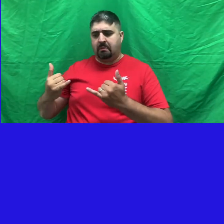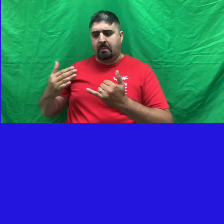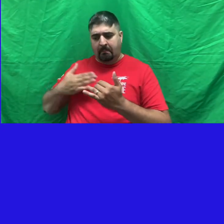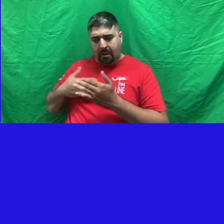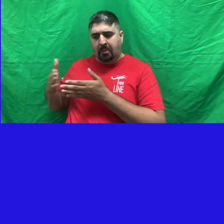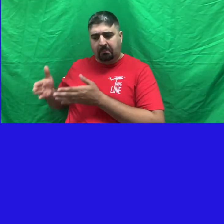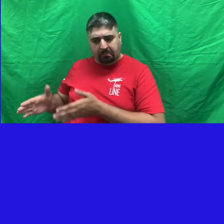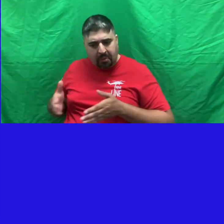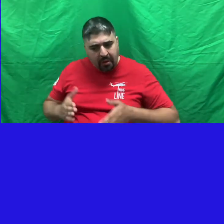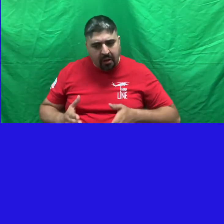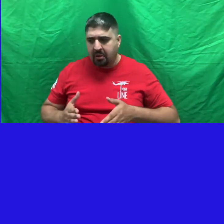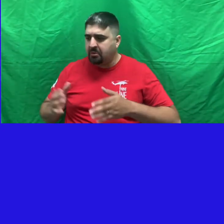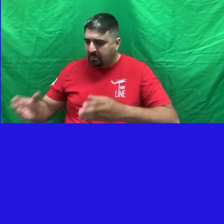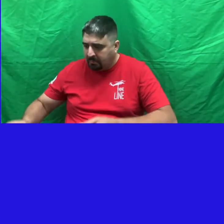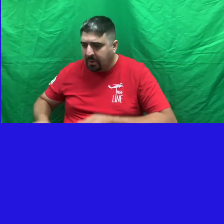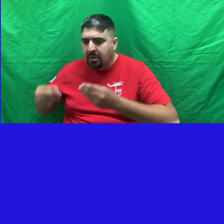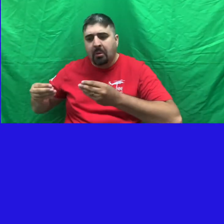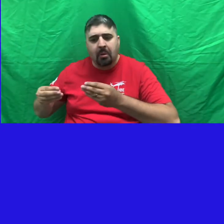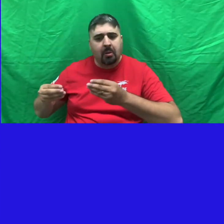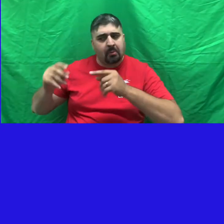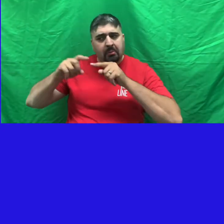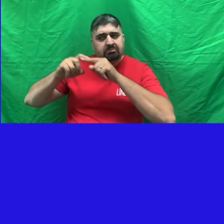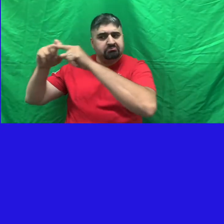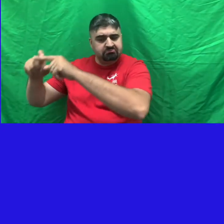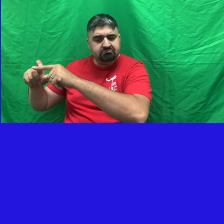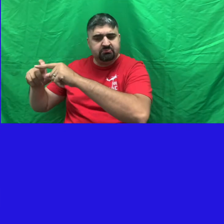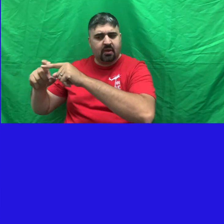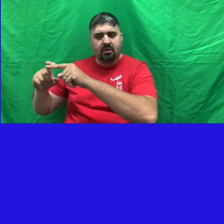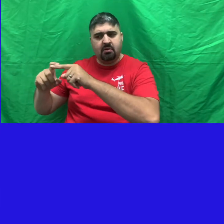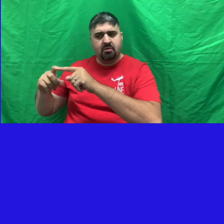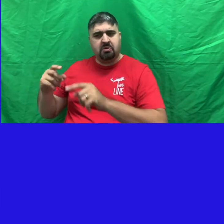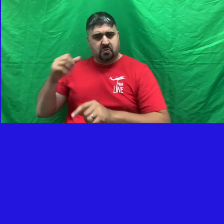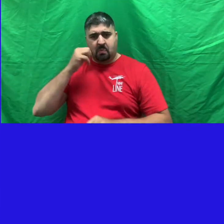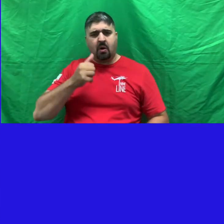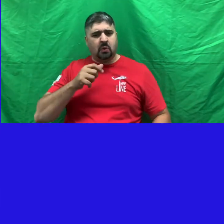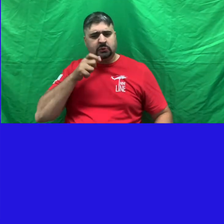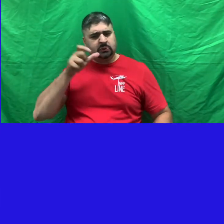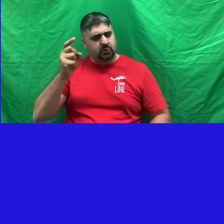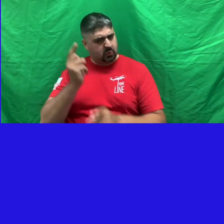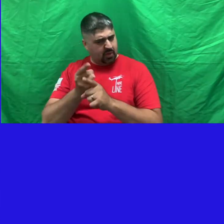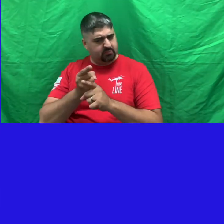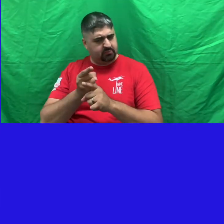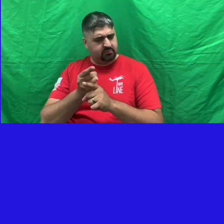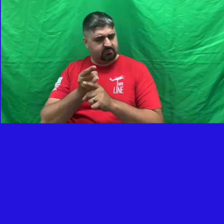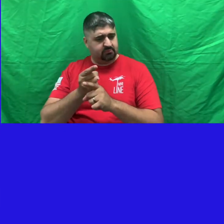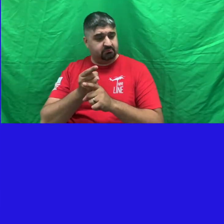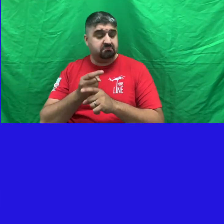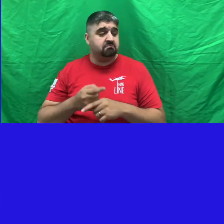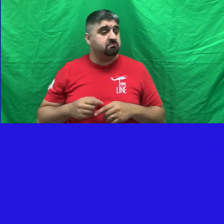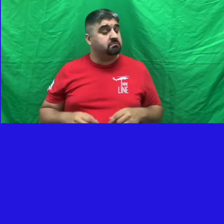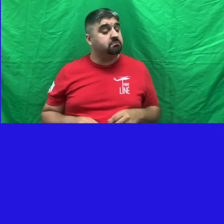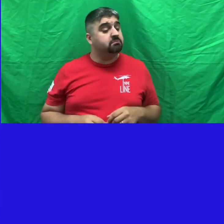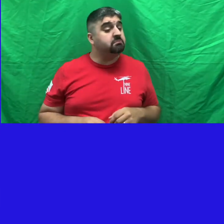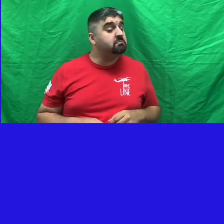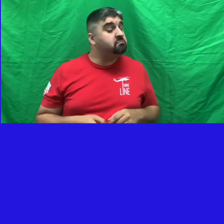But Frog," said Toad, "if I pick up my pants and jacket right